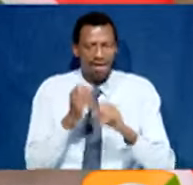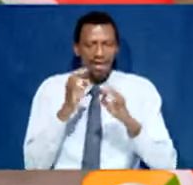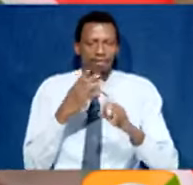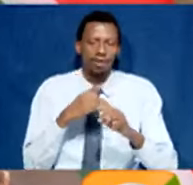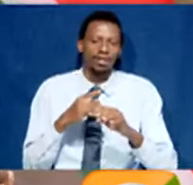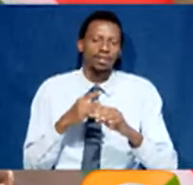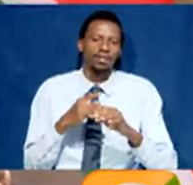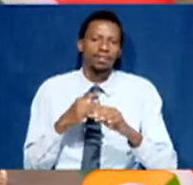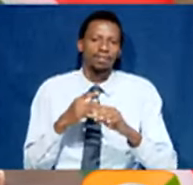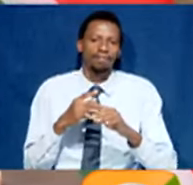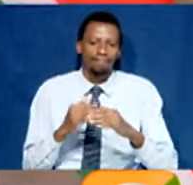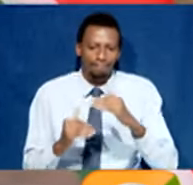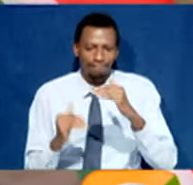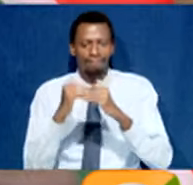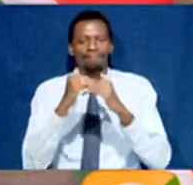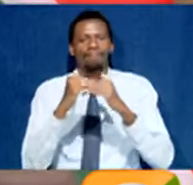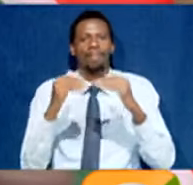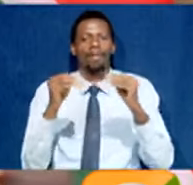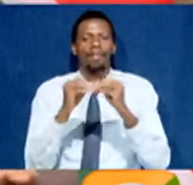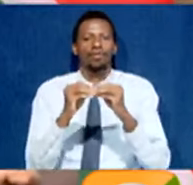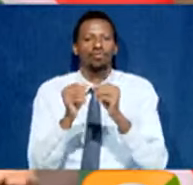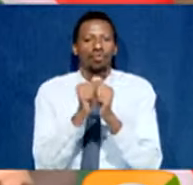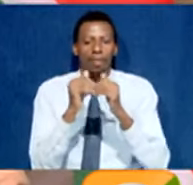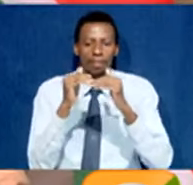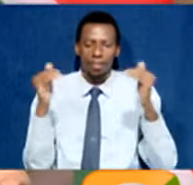to make convenient, you know,